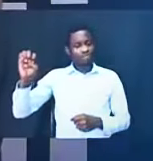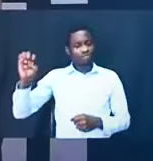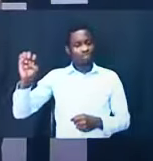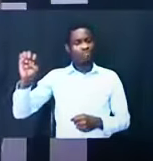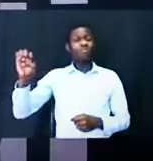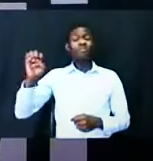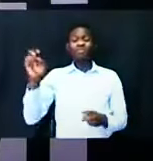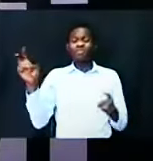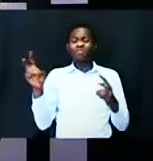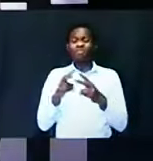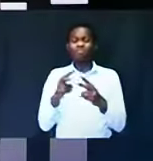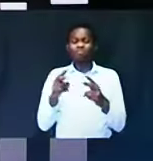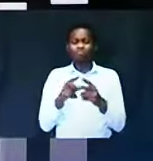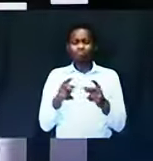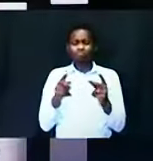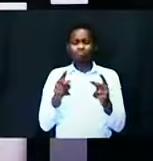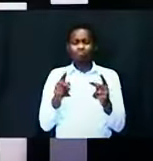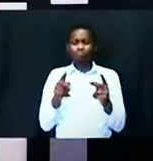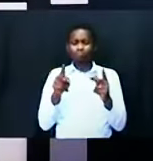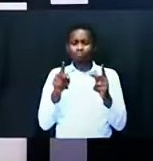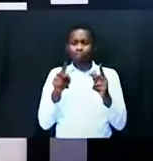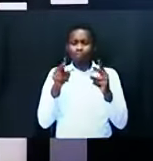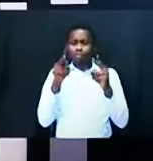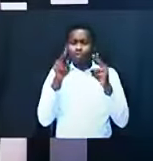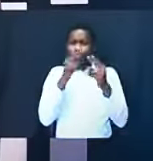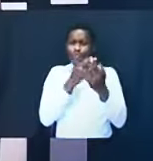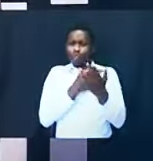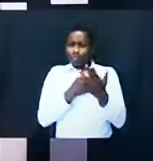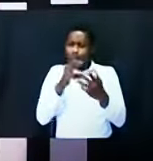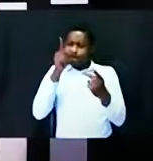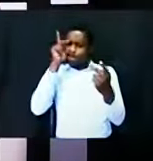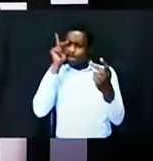God has said through Moses. And